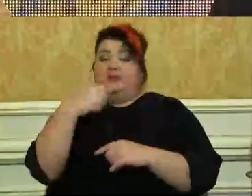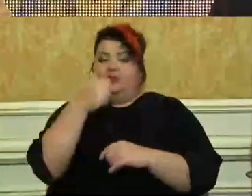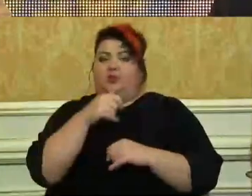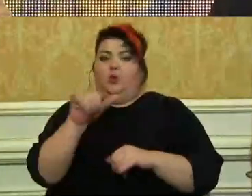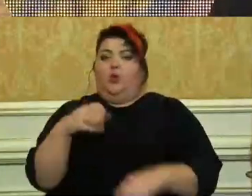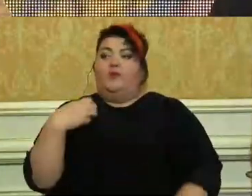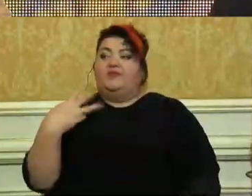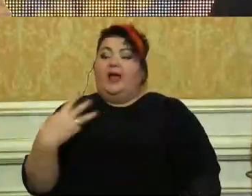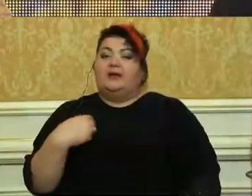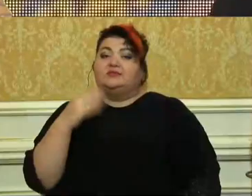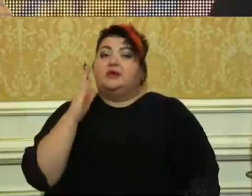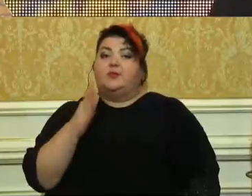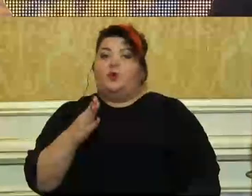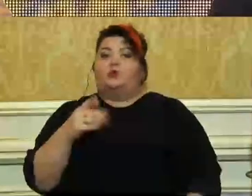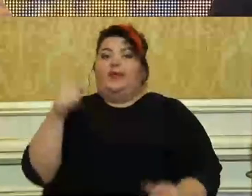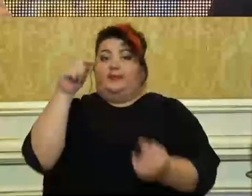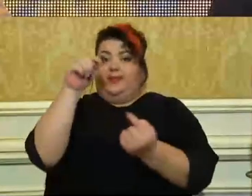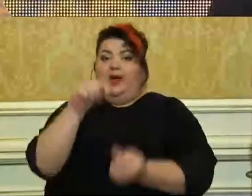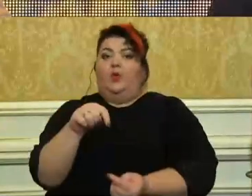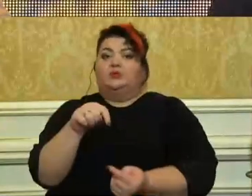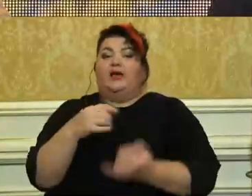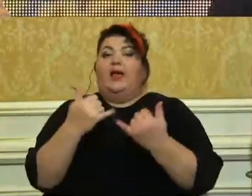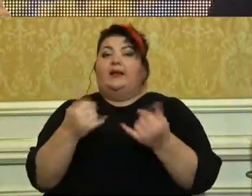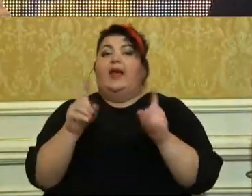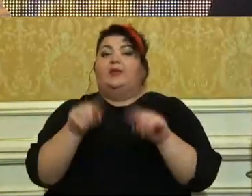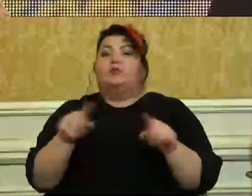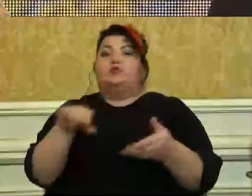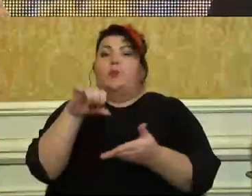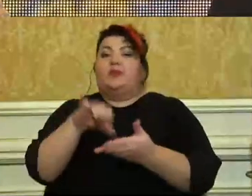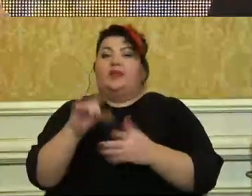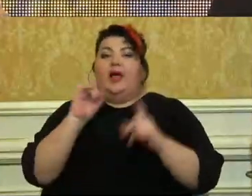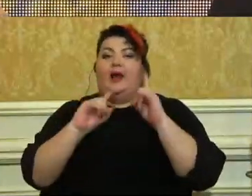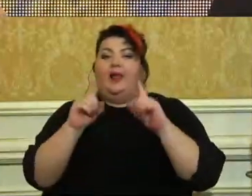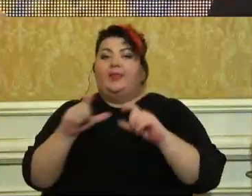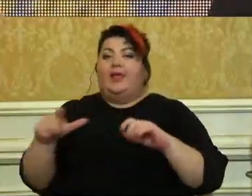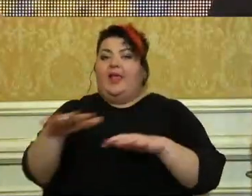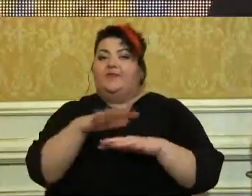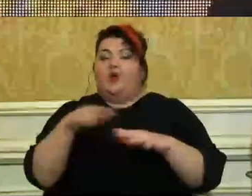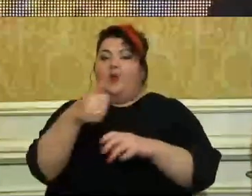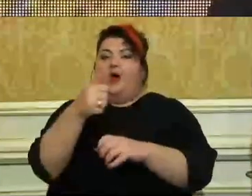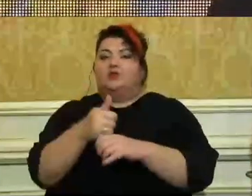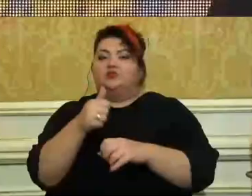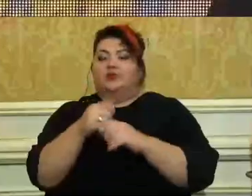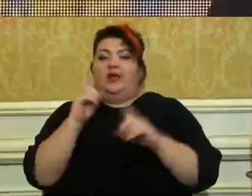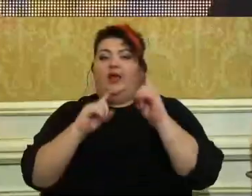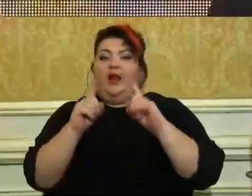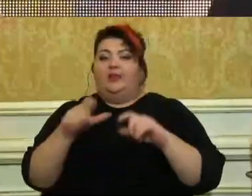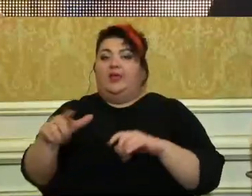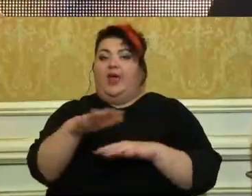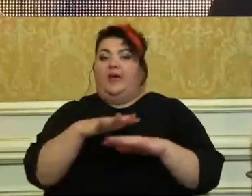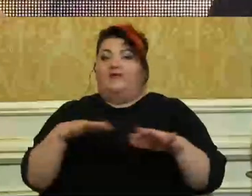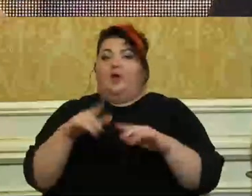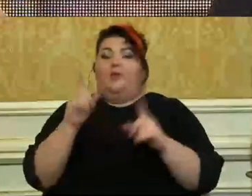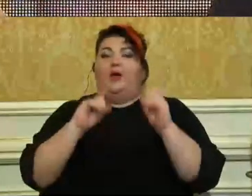the opportunity to preside over the Council of Europe and to preside over the United Nations Security Council so